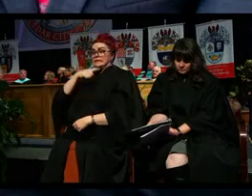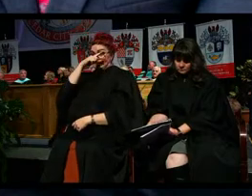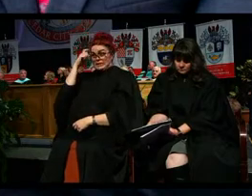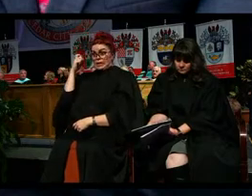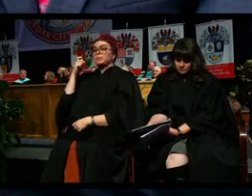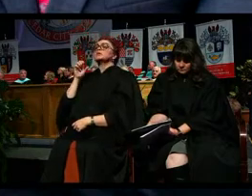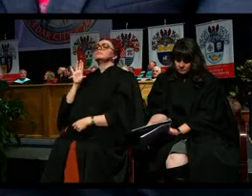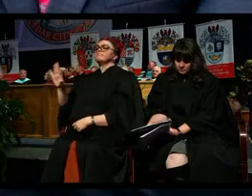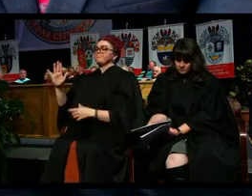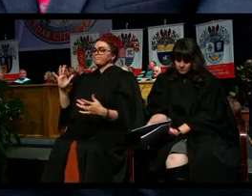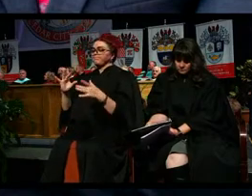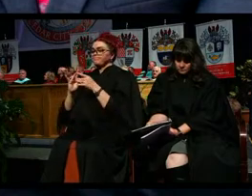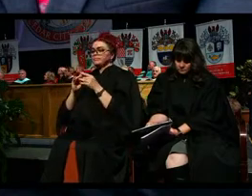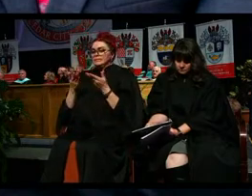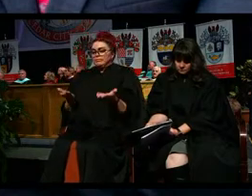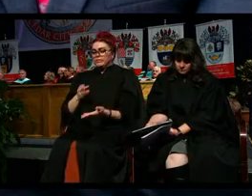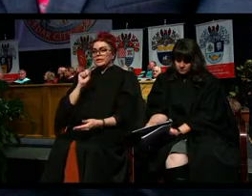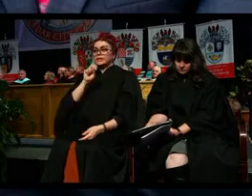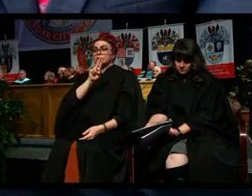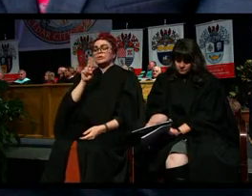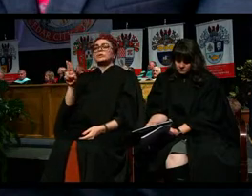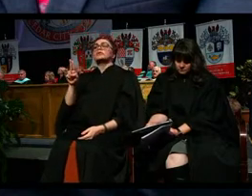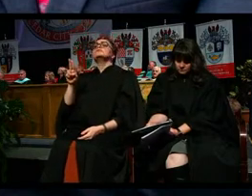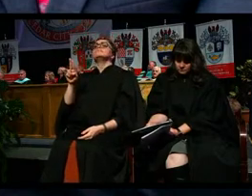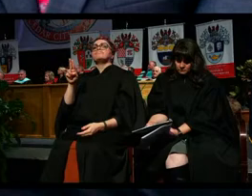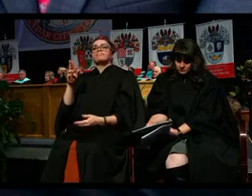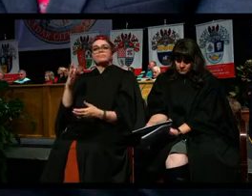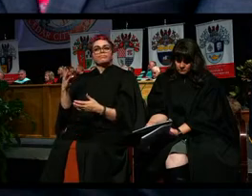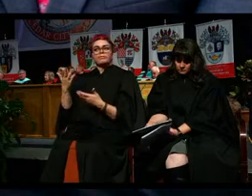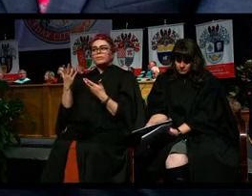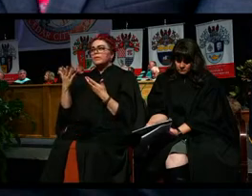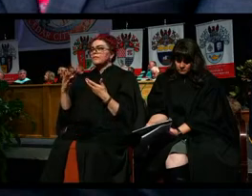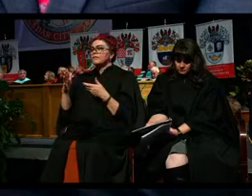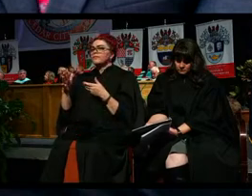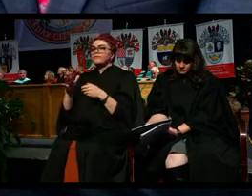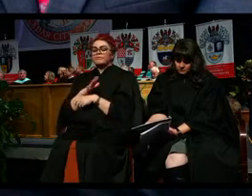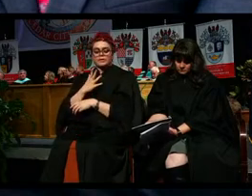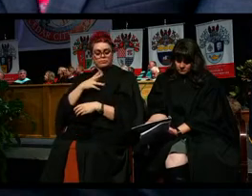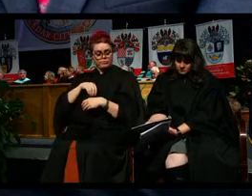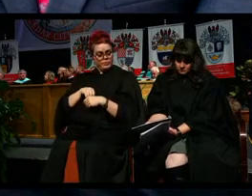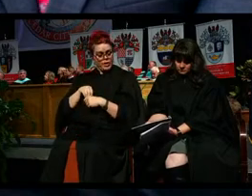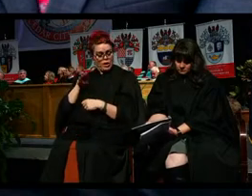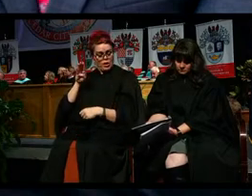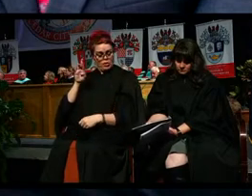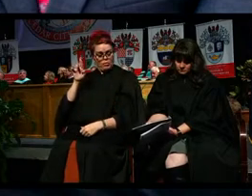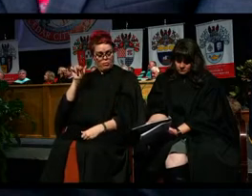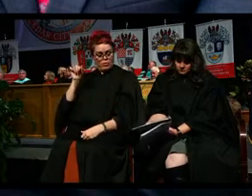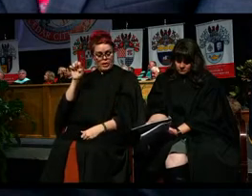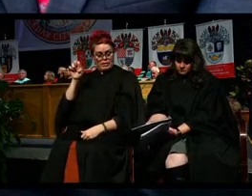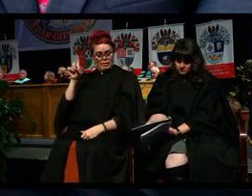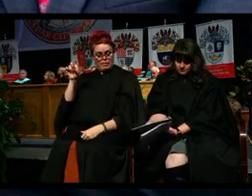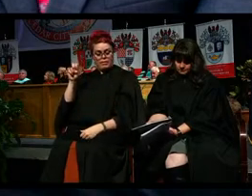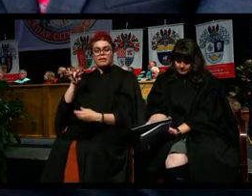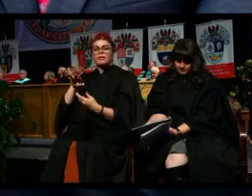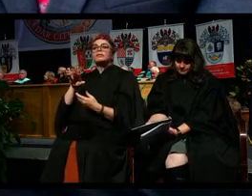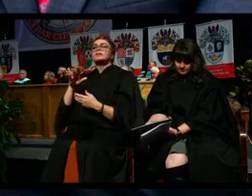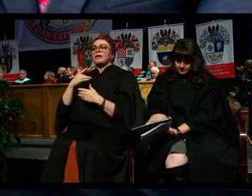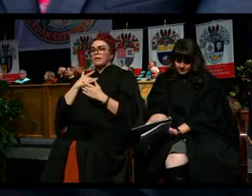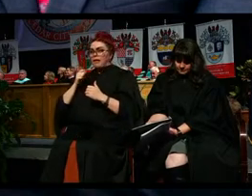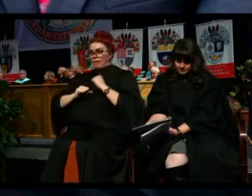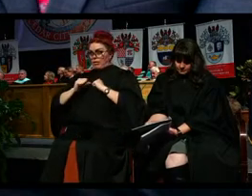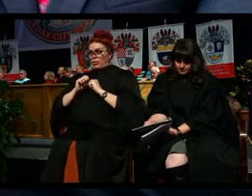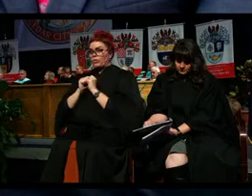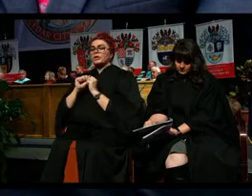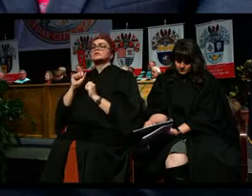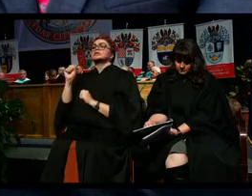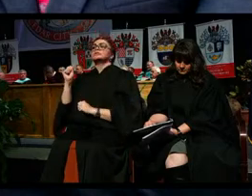full circle as he and his wife Barbara's eldest son, Braden, was an actor with the Utah Shakespeare Festival. Please welcome